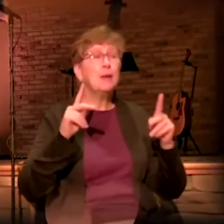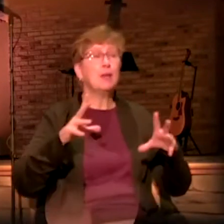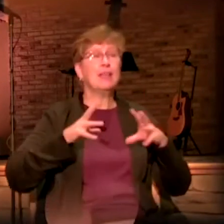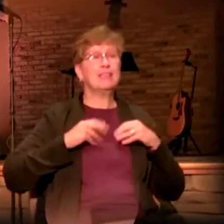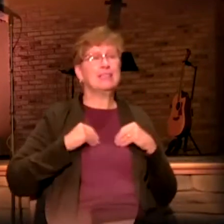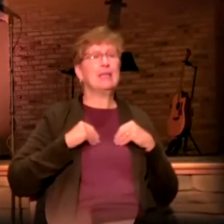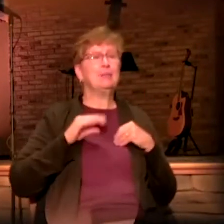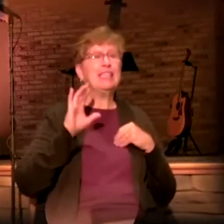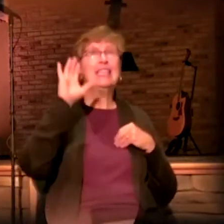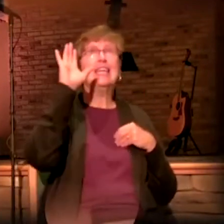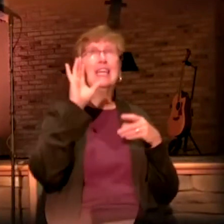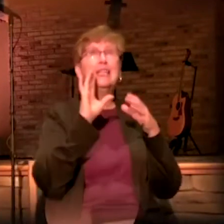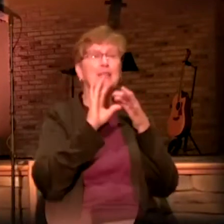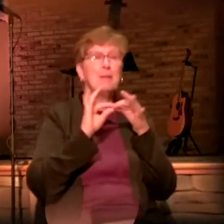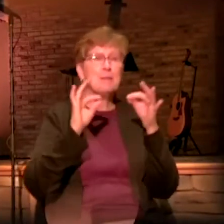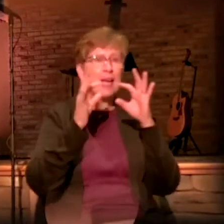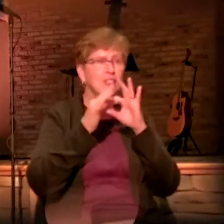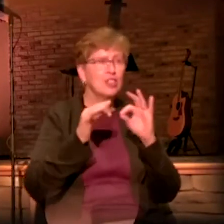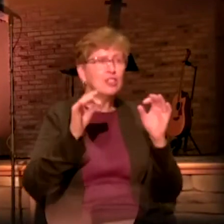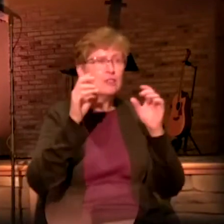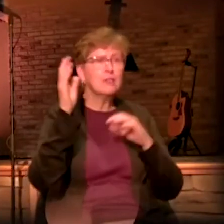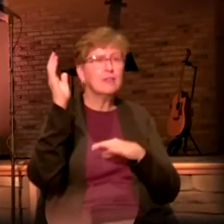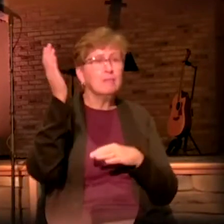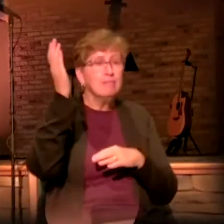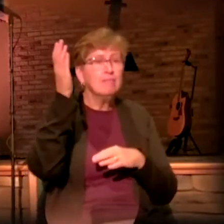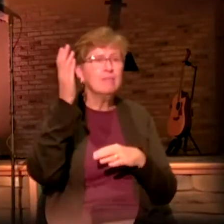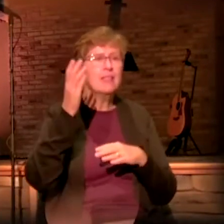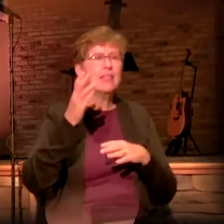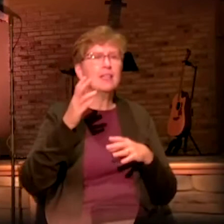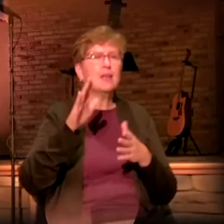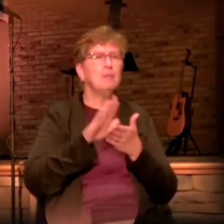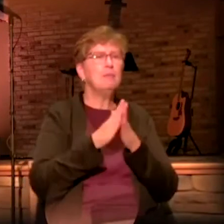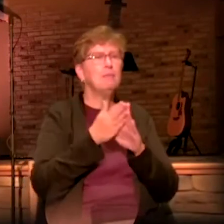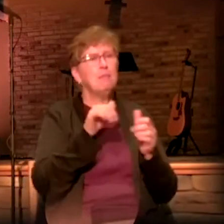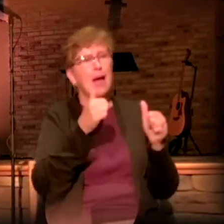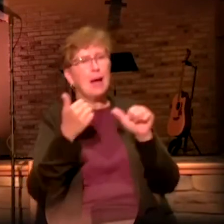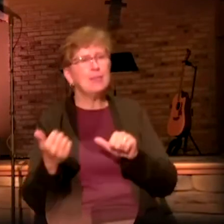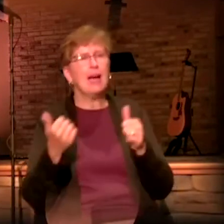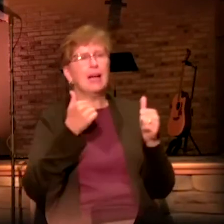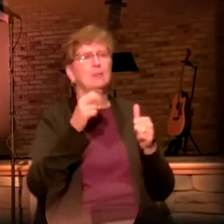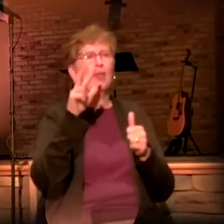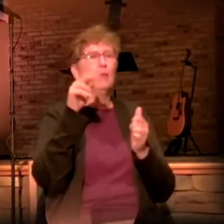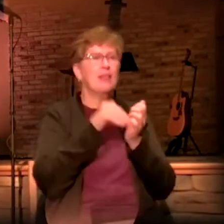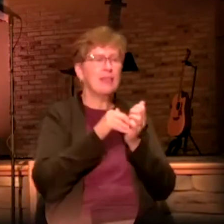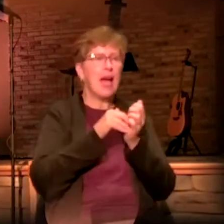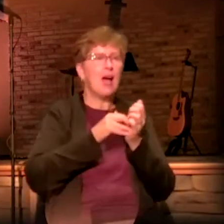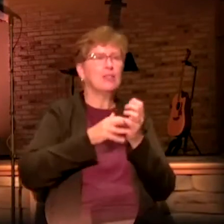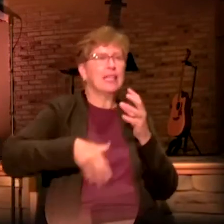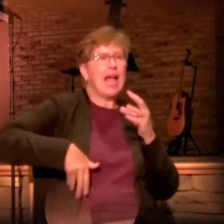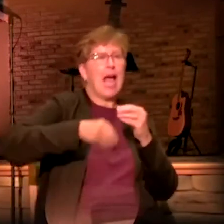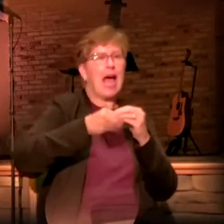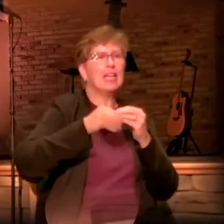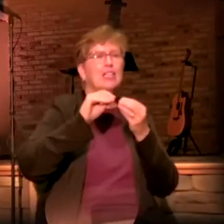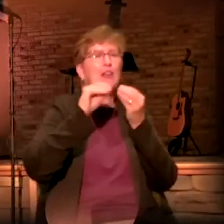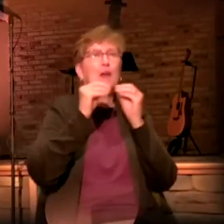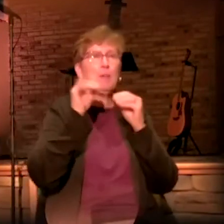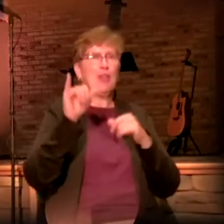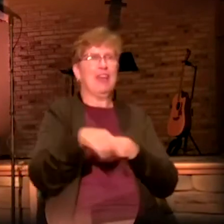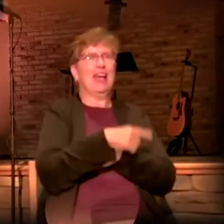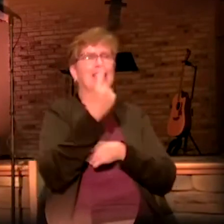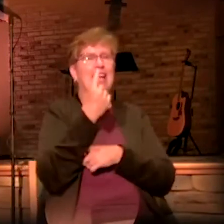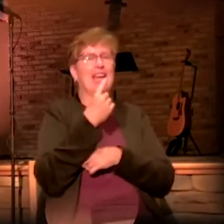his message were baptized, and about 3,000 were added to their number that day." On a day